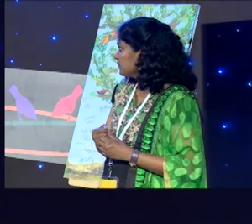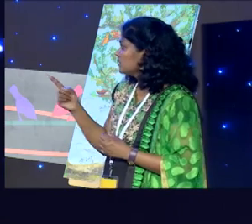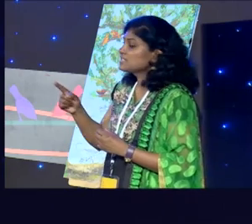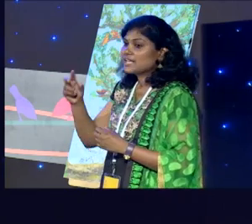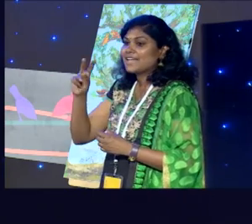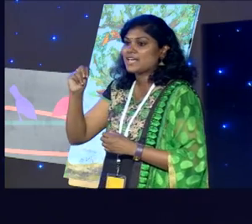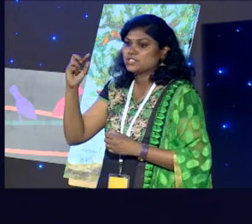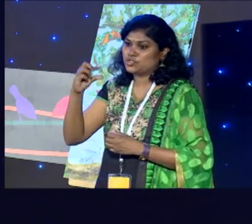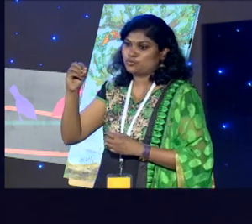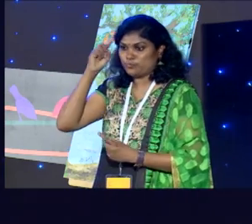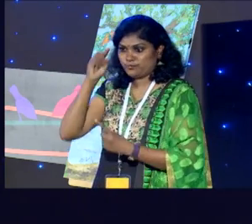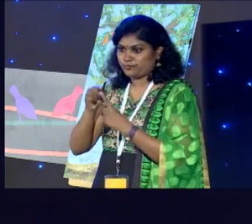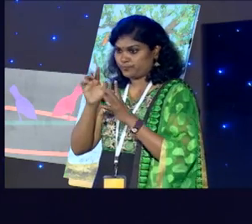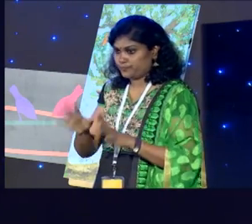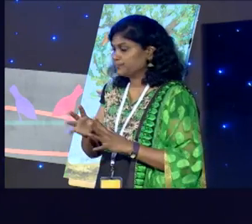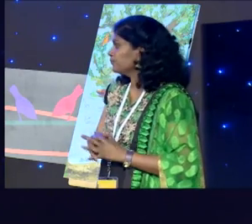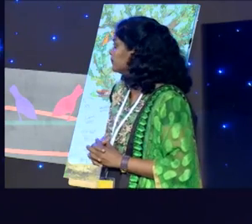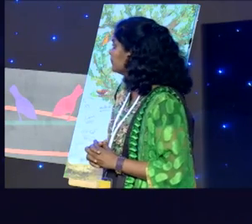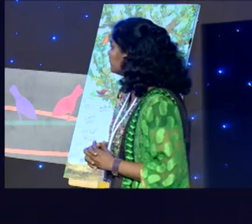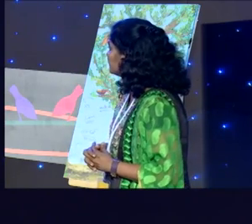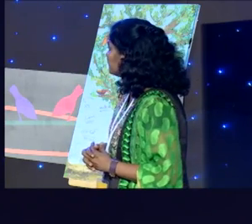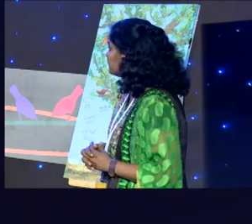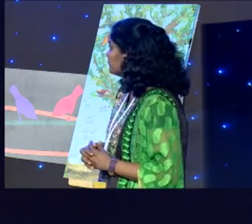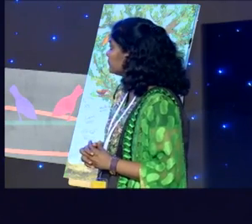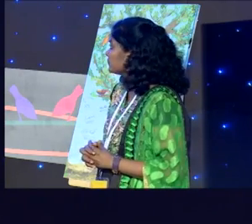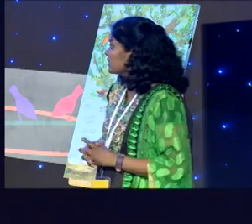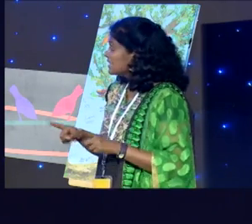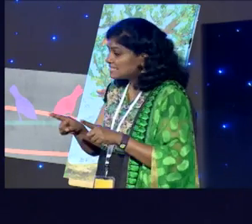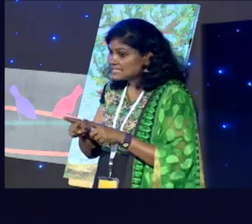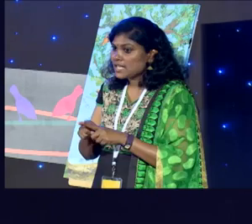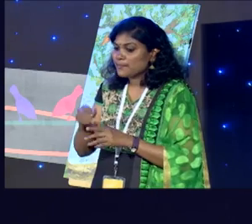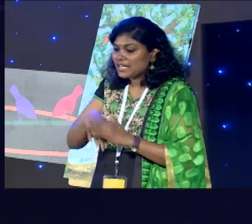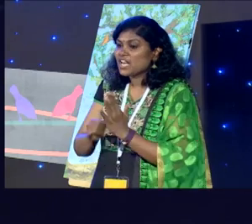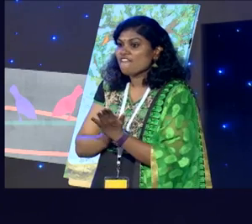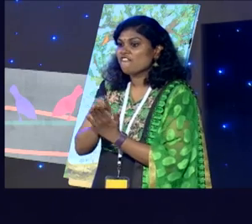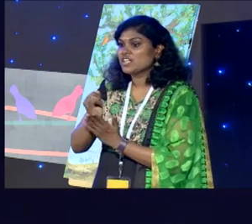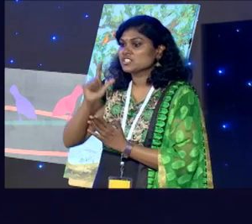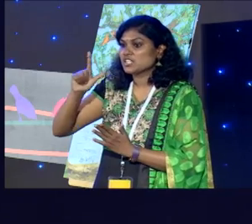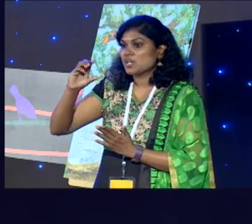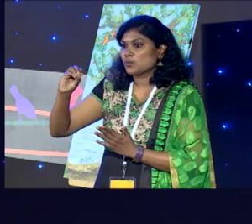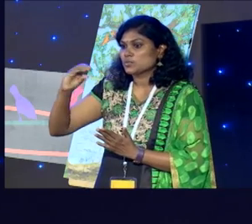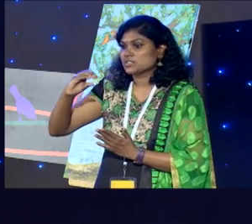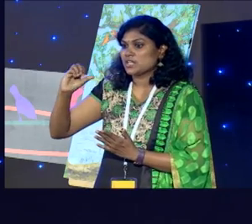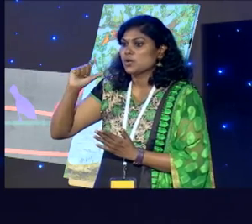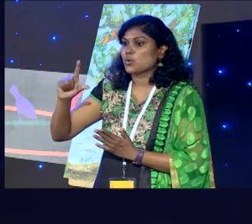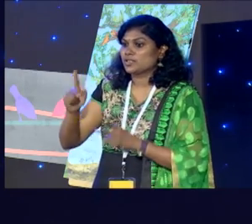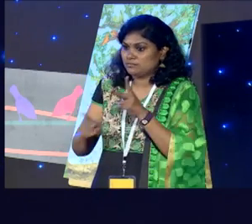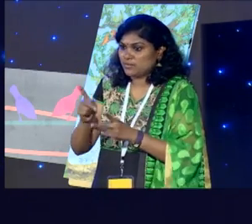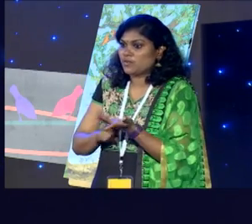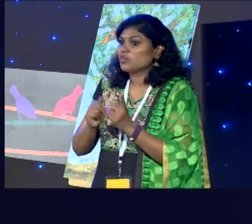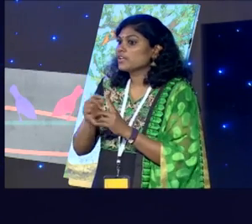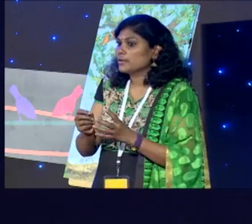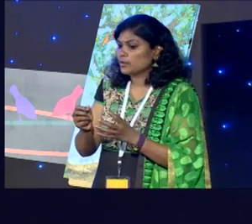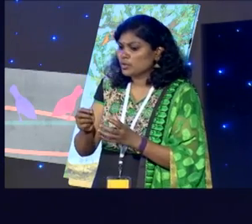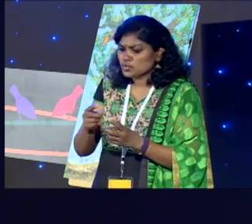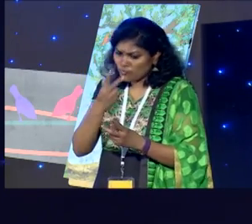bit for society, I did my bit for nature. But those local communities that live around the forests and are